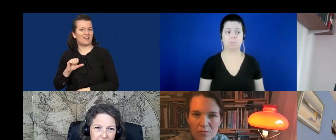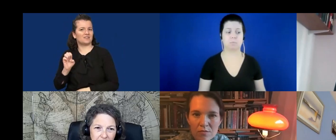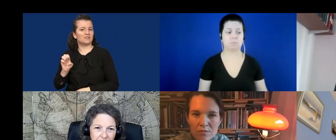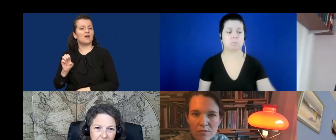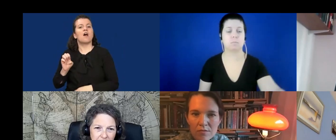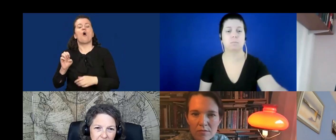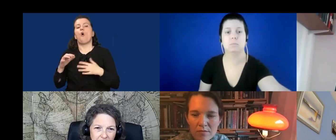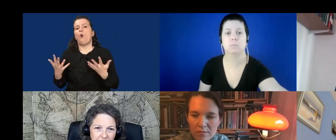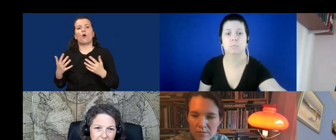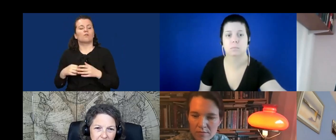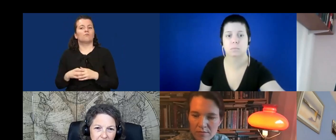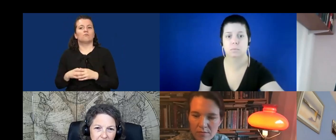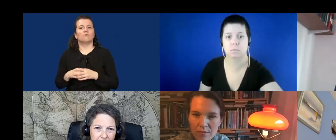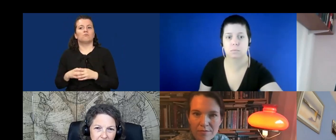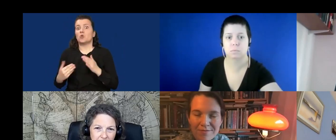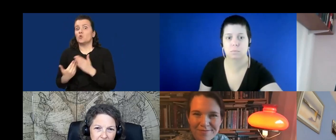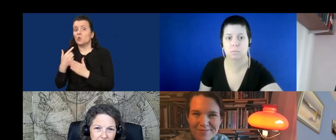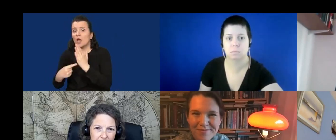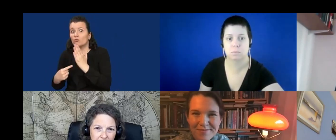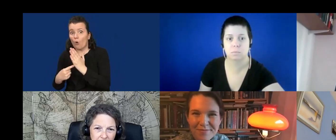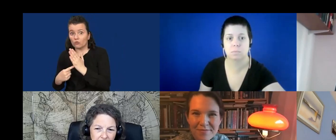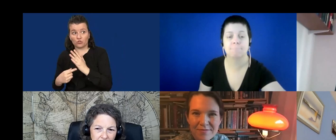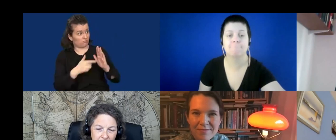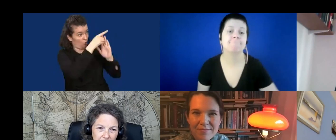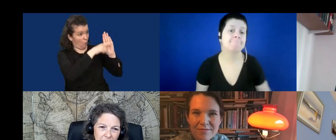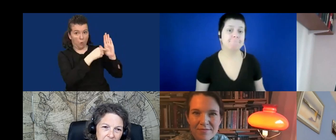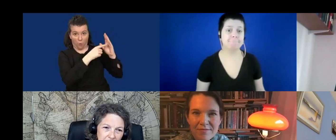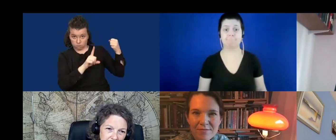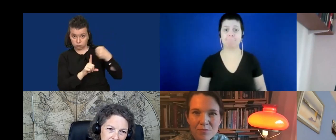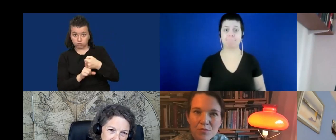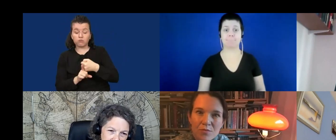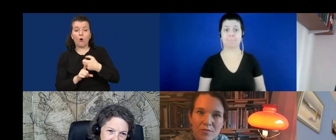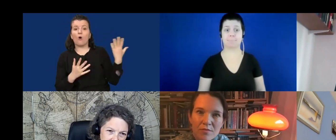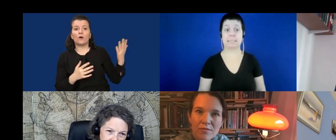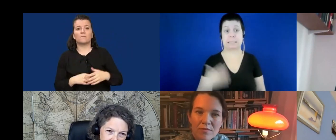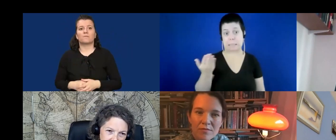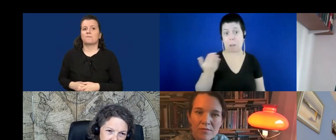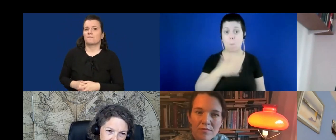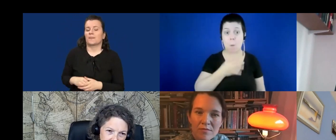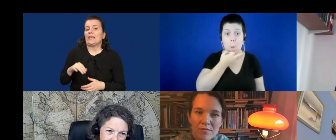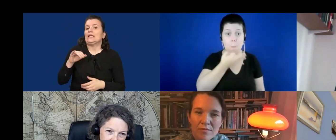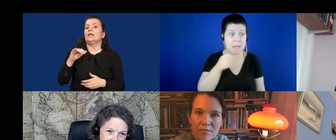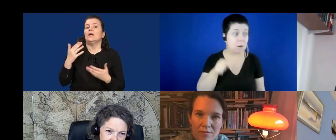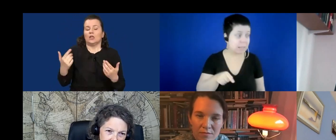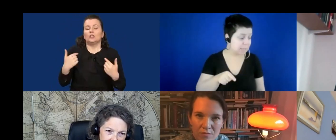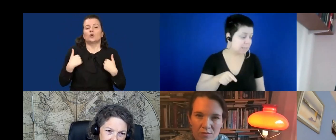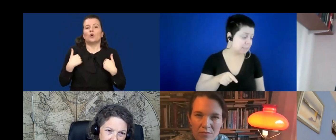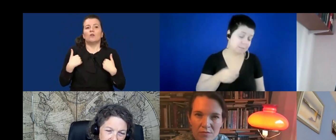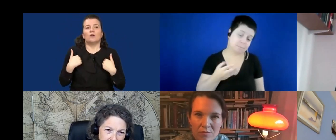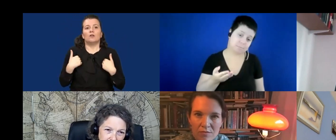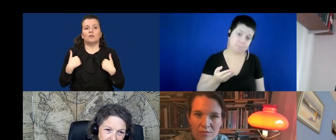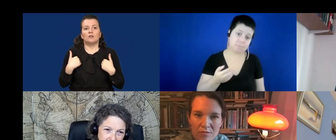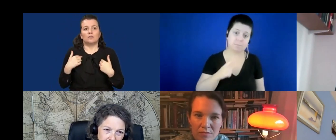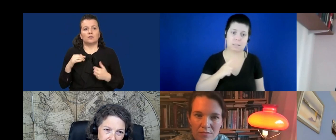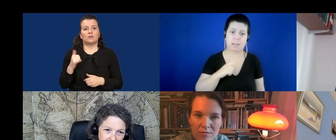So what I can add or comment here is to say again that we have the BSL Act